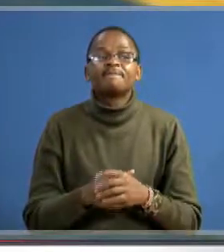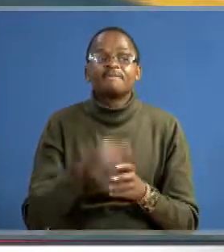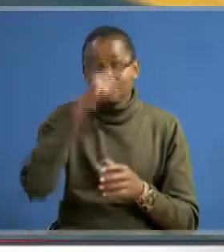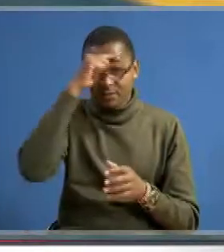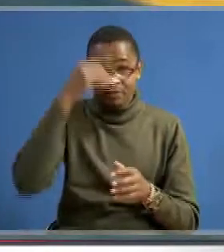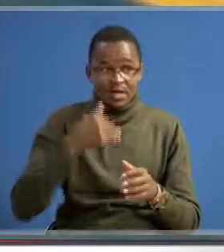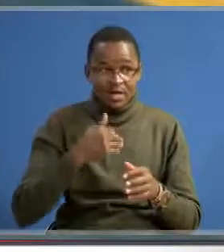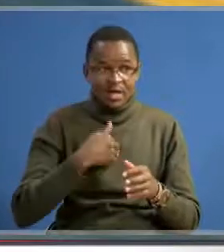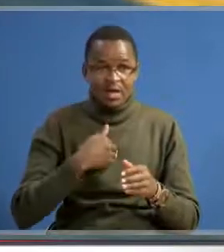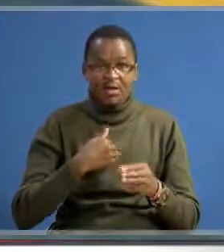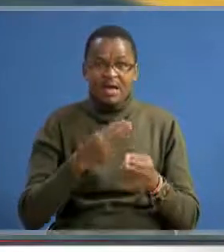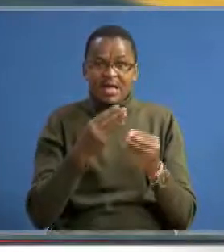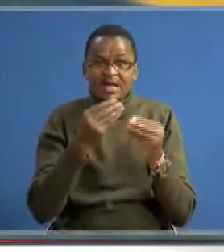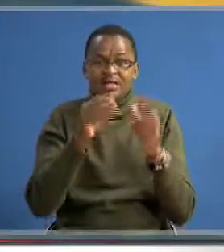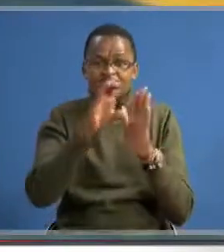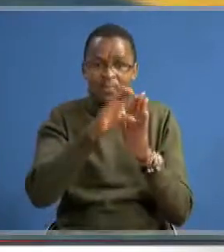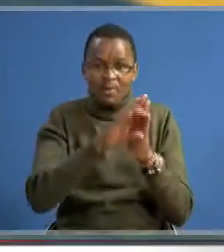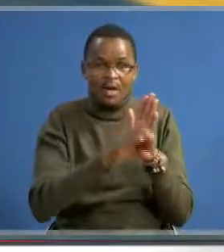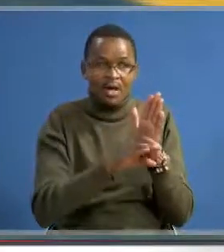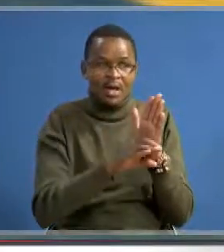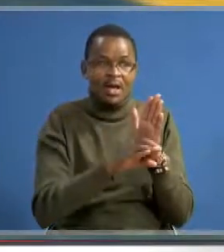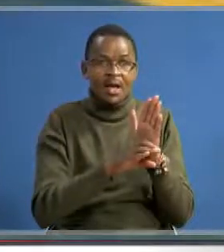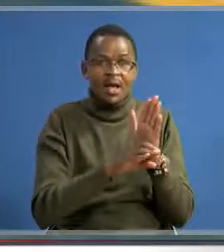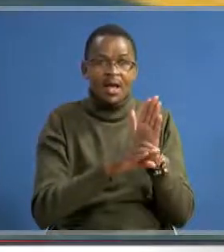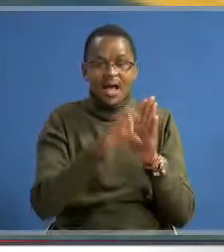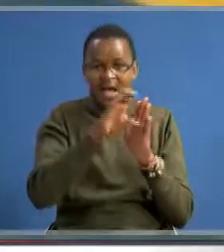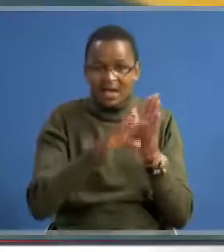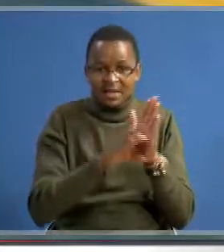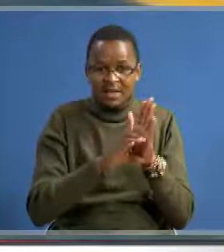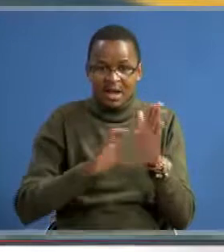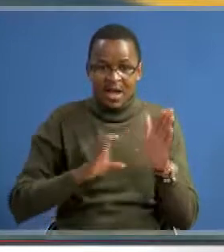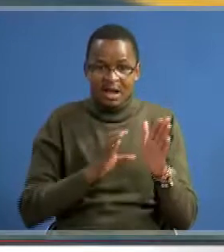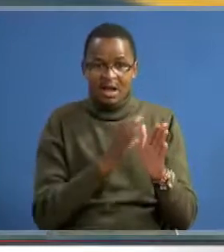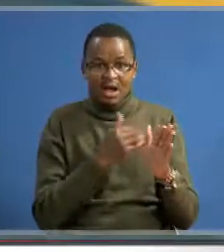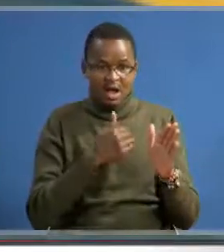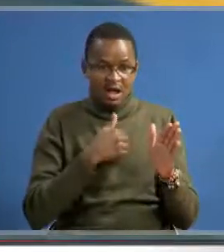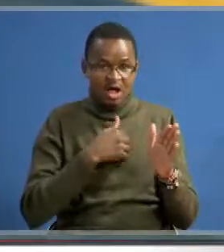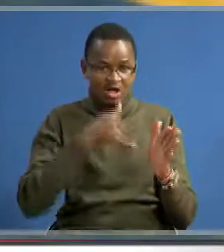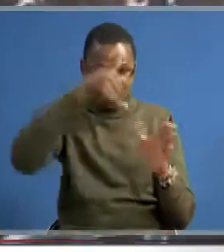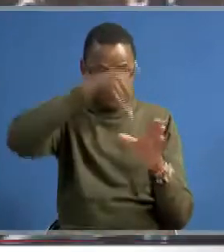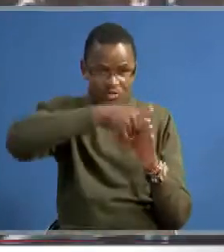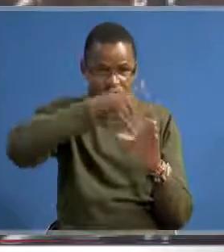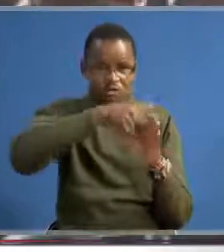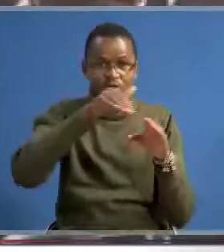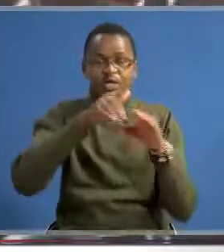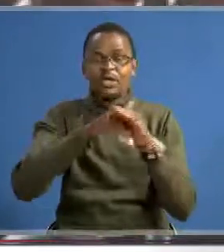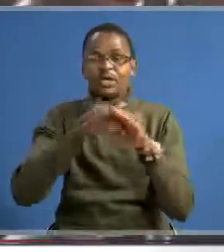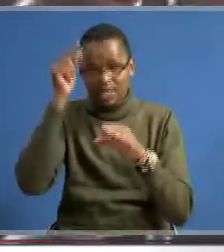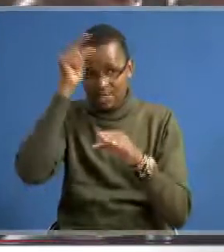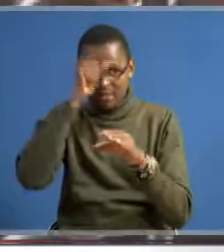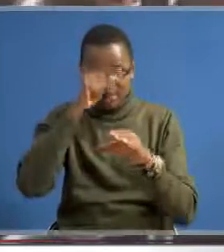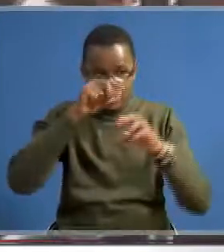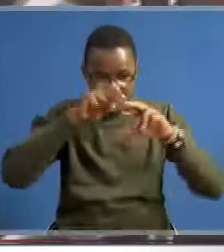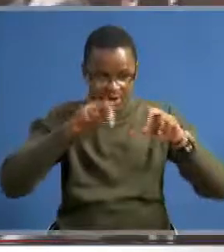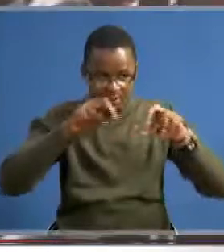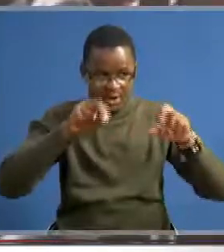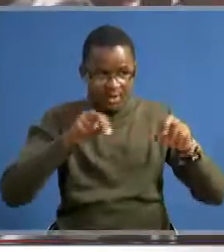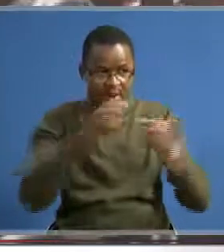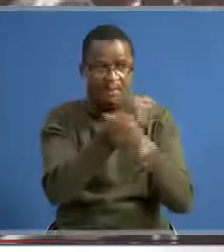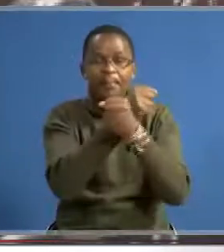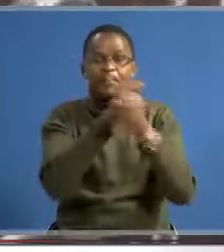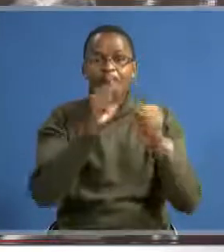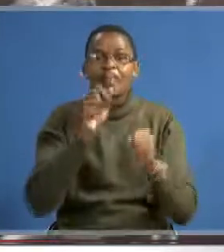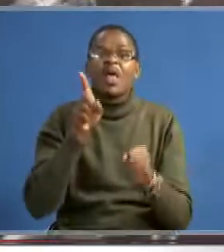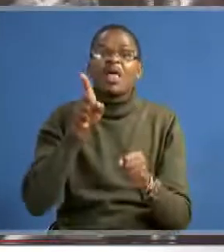Because we have a simple agenda. Agenda yetu ni kuona inclusion katika serikali. Naenda kutafuta kura ya